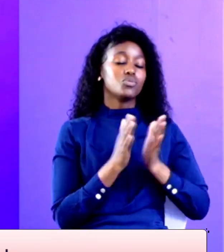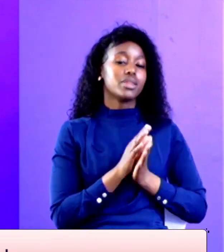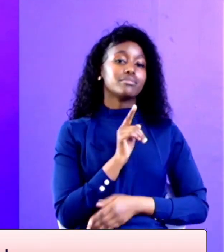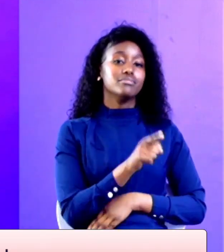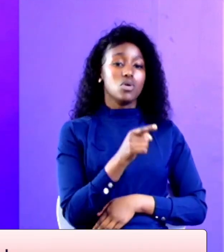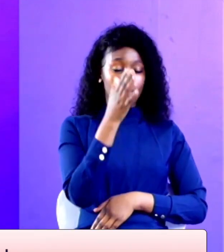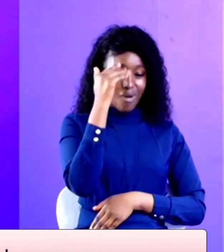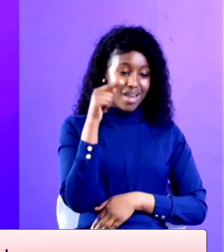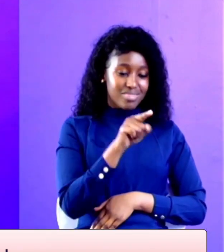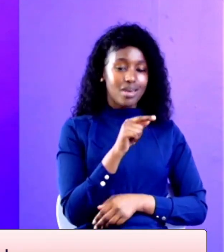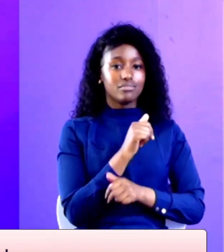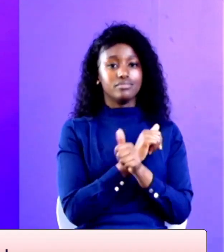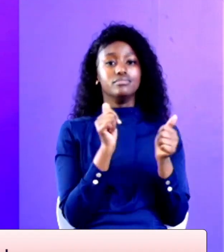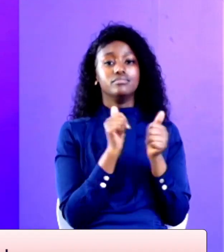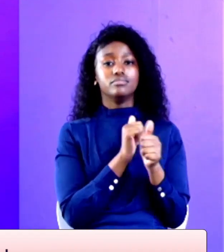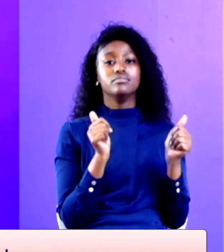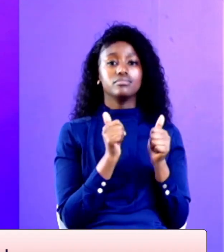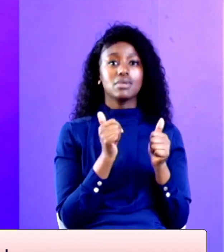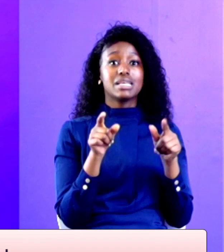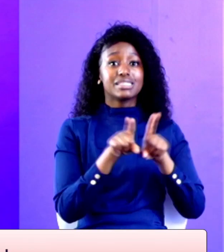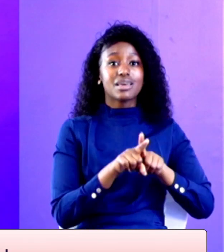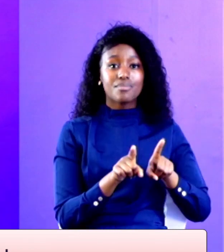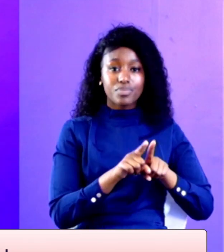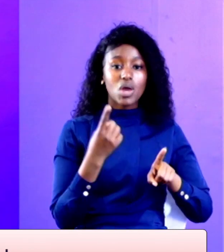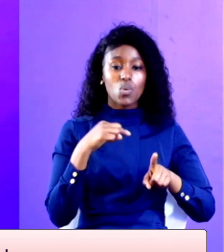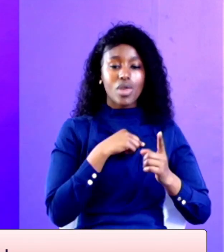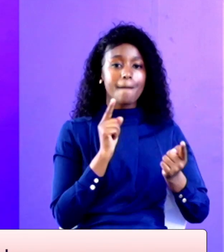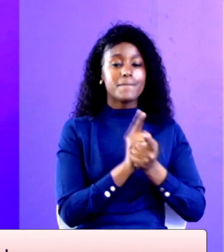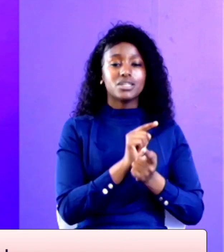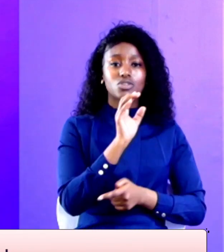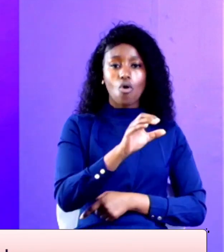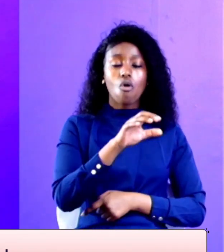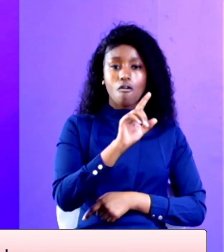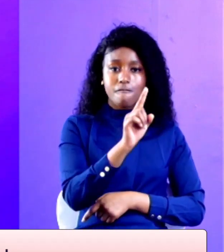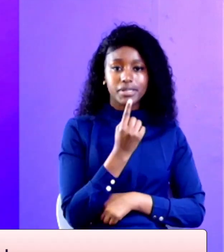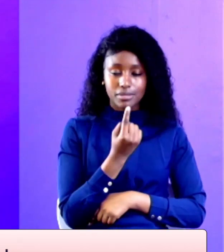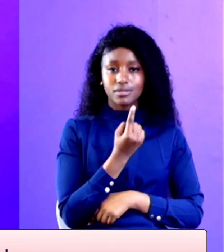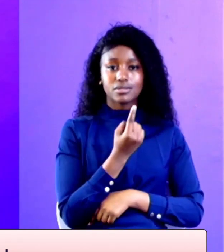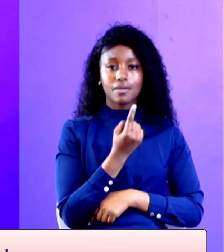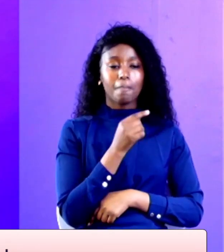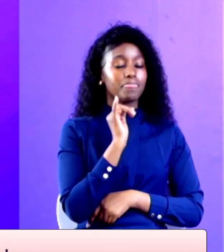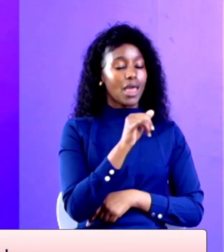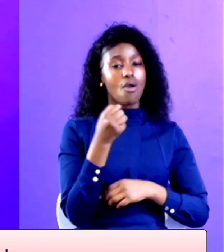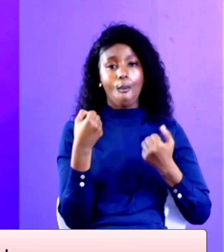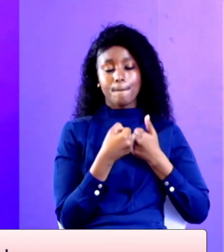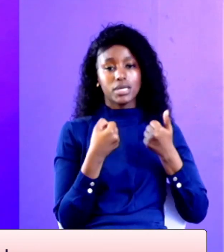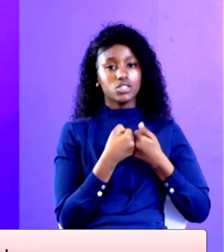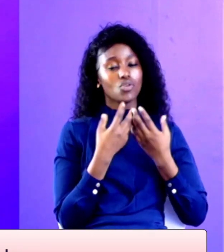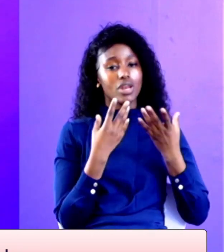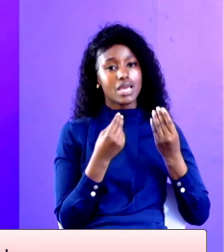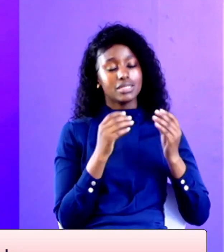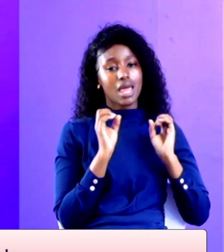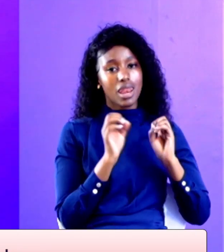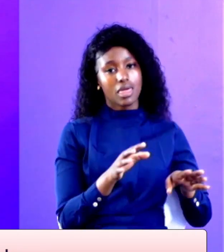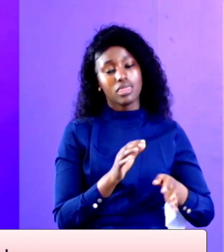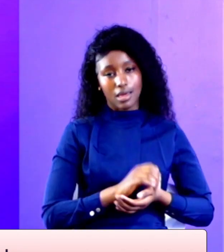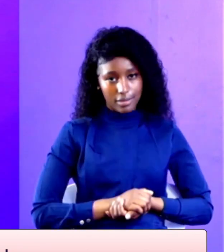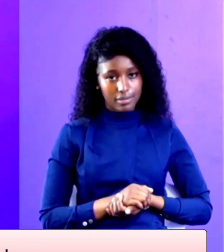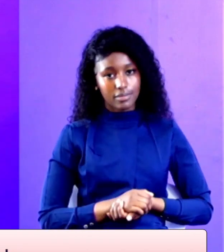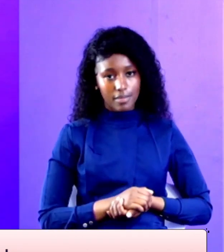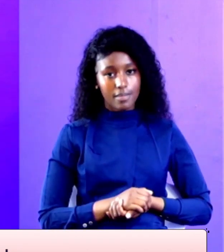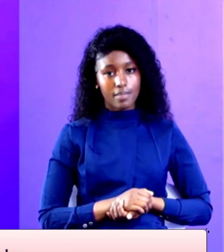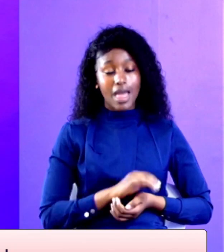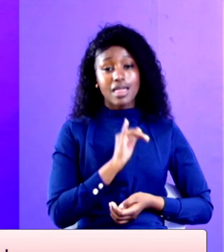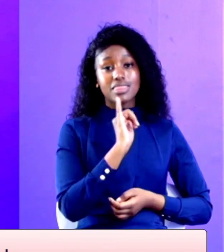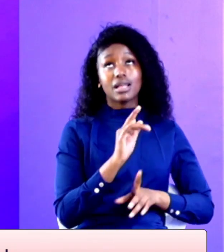yake. And we are starting with Congo, our game which will be played on 3rd.